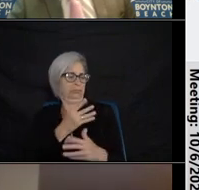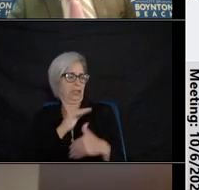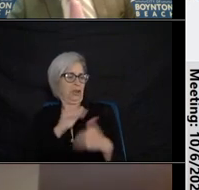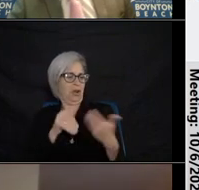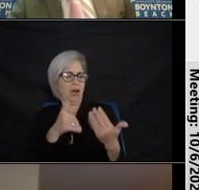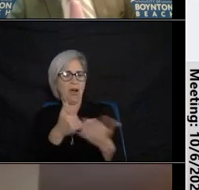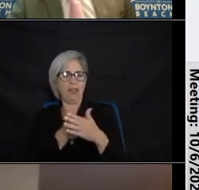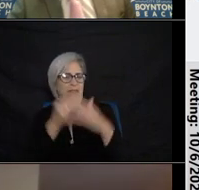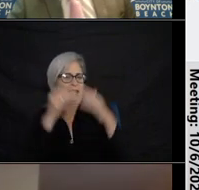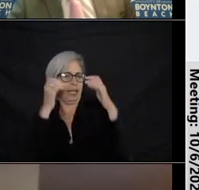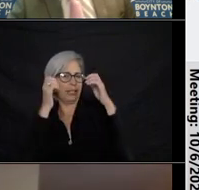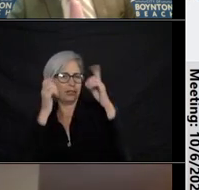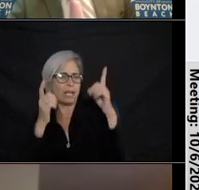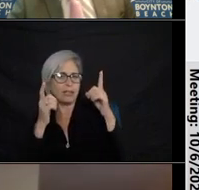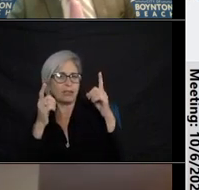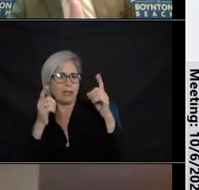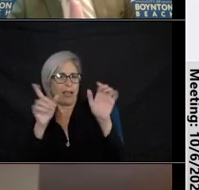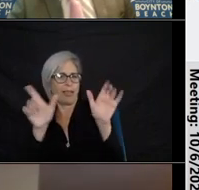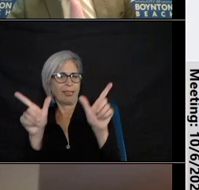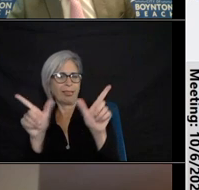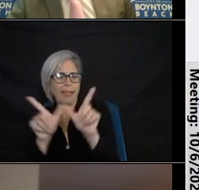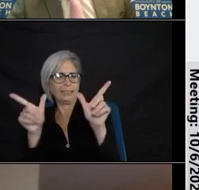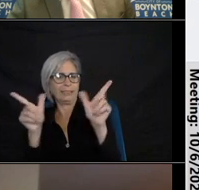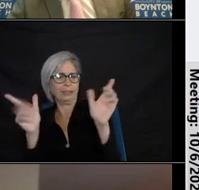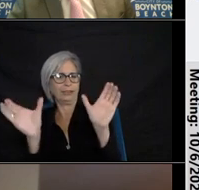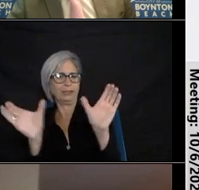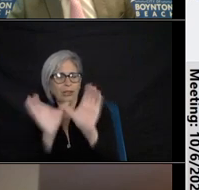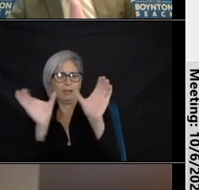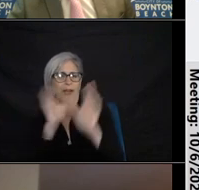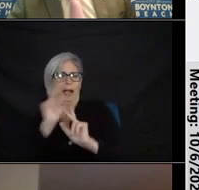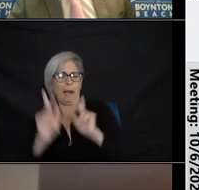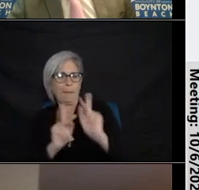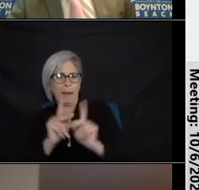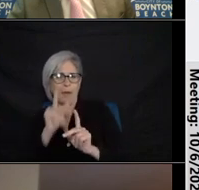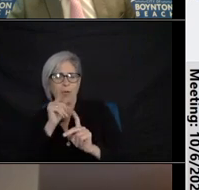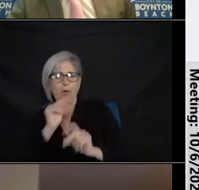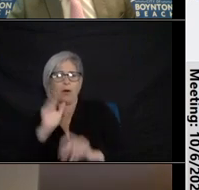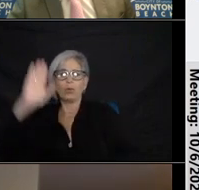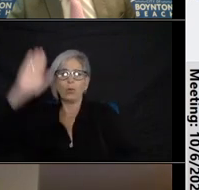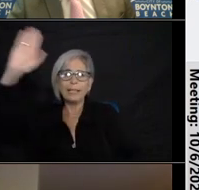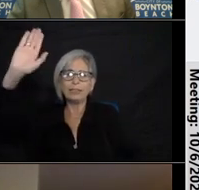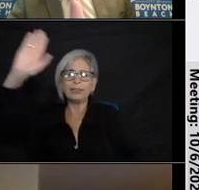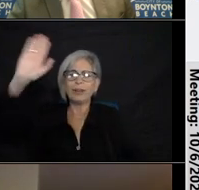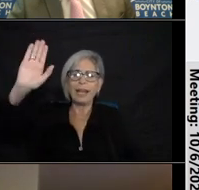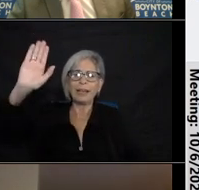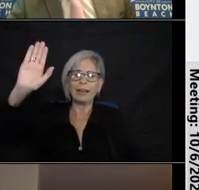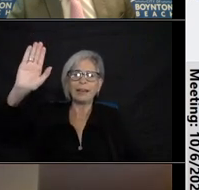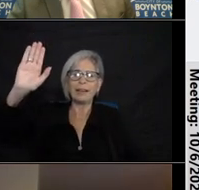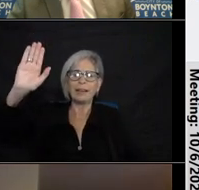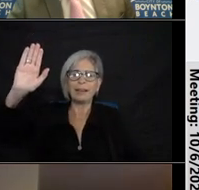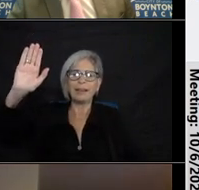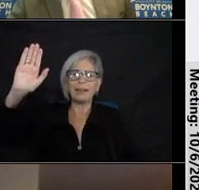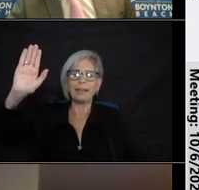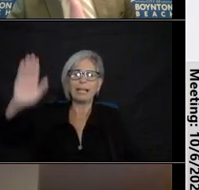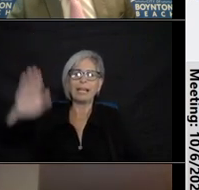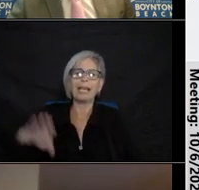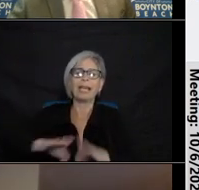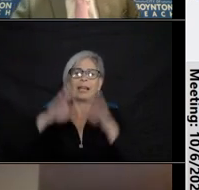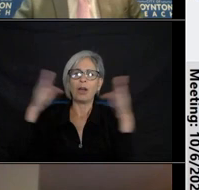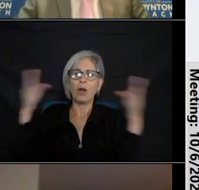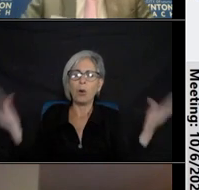the educated, licensed, certified people who raise their hands and an open city